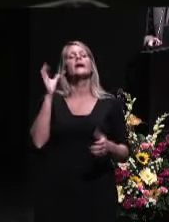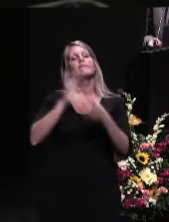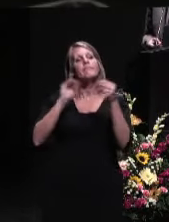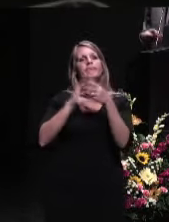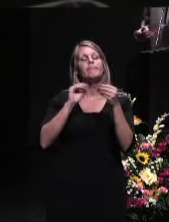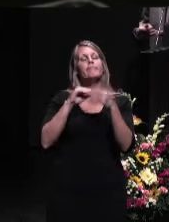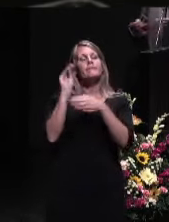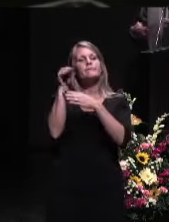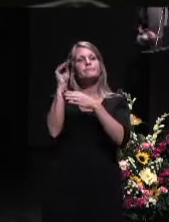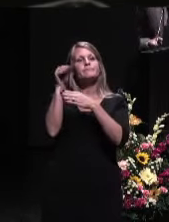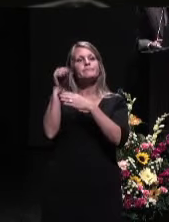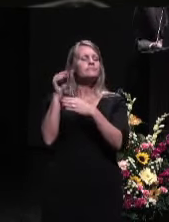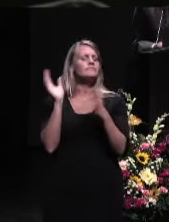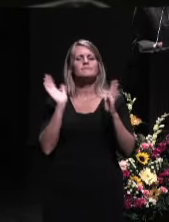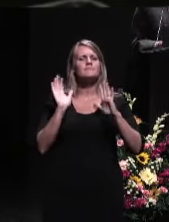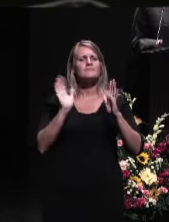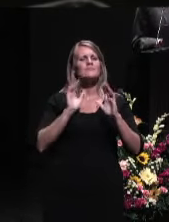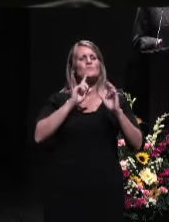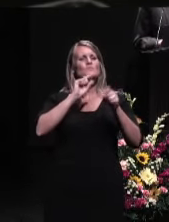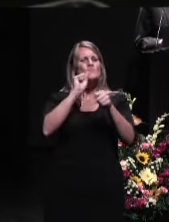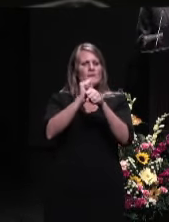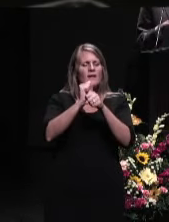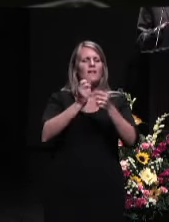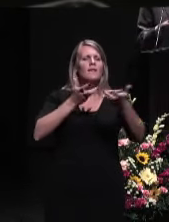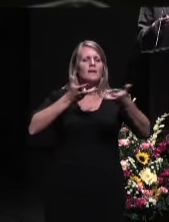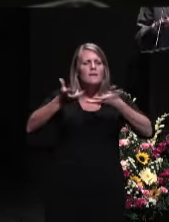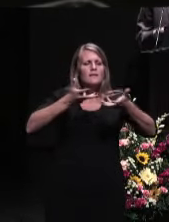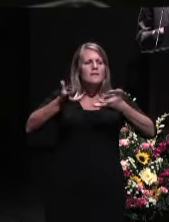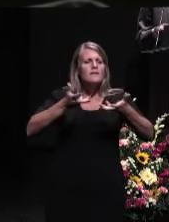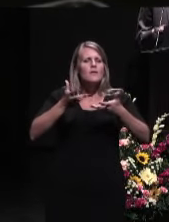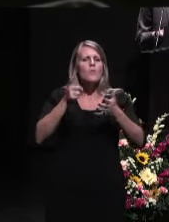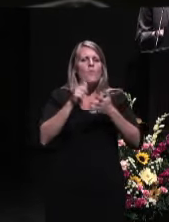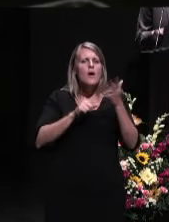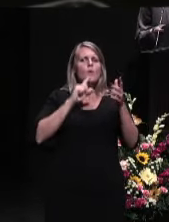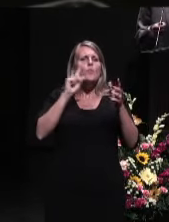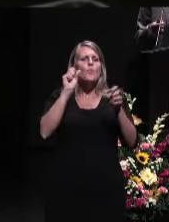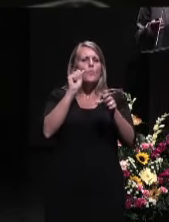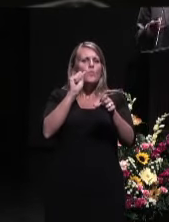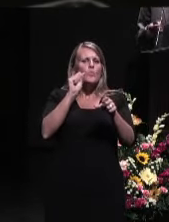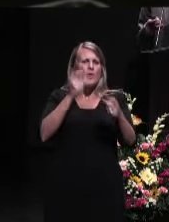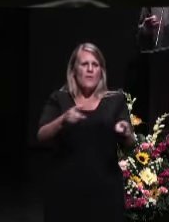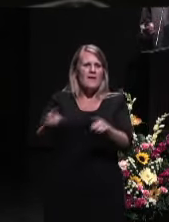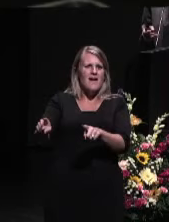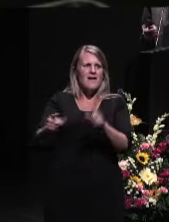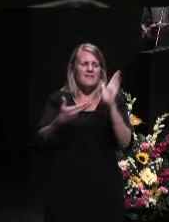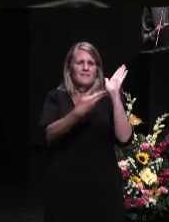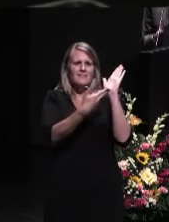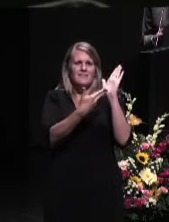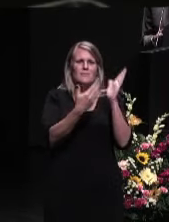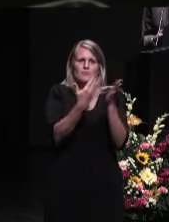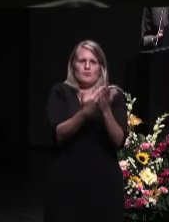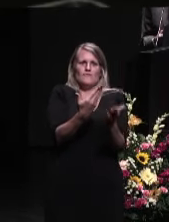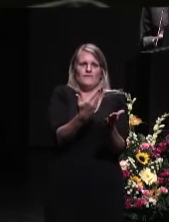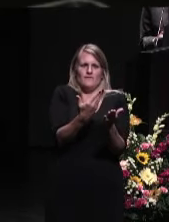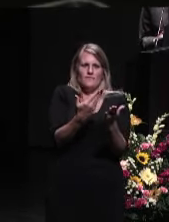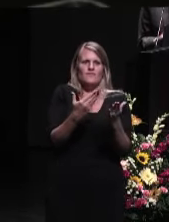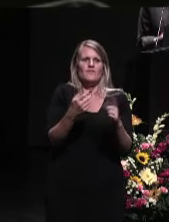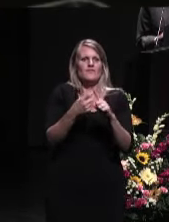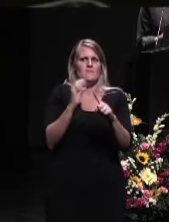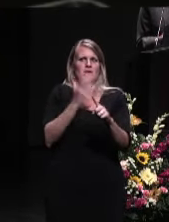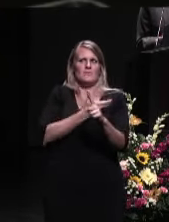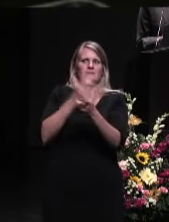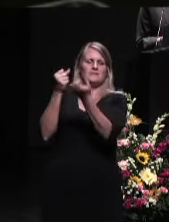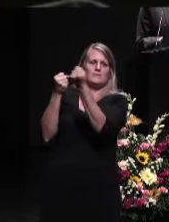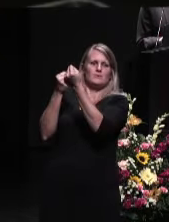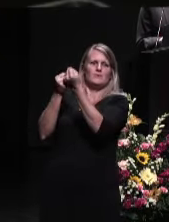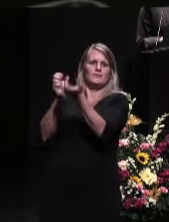really showing the interactions and the work that's actually done by virtue of the support that's been provided. The